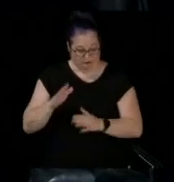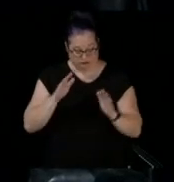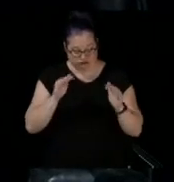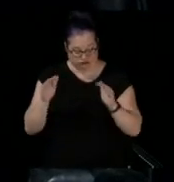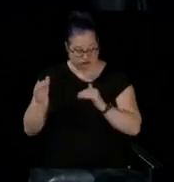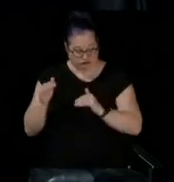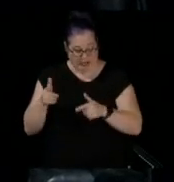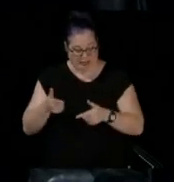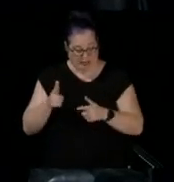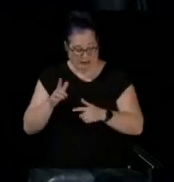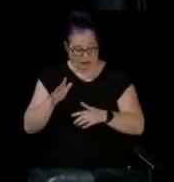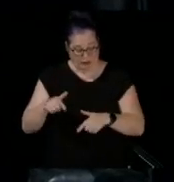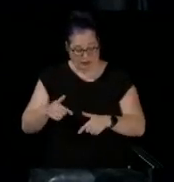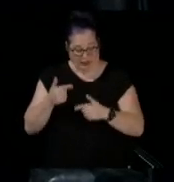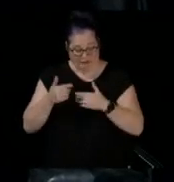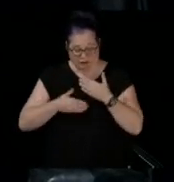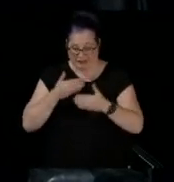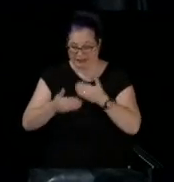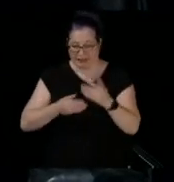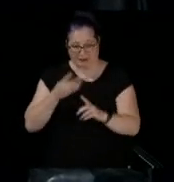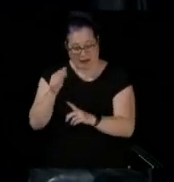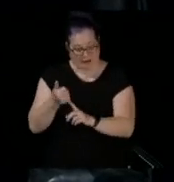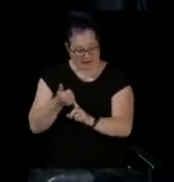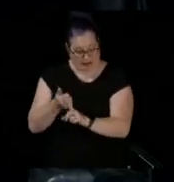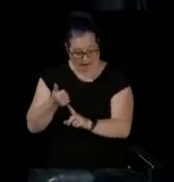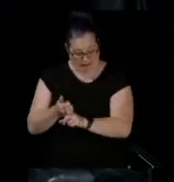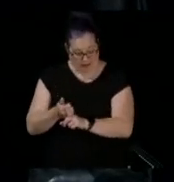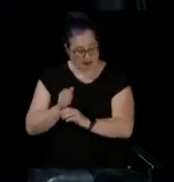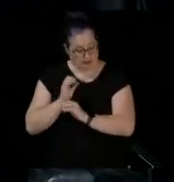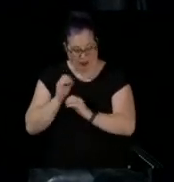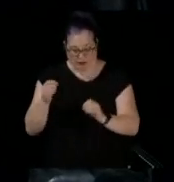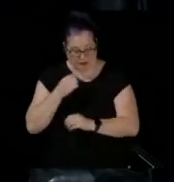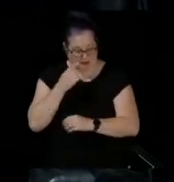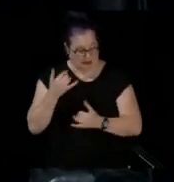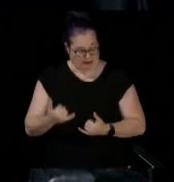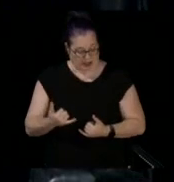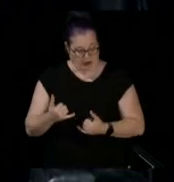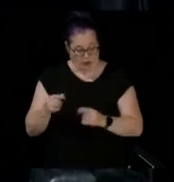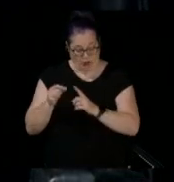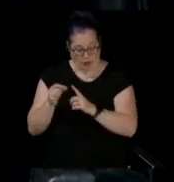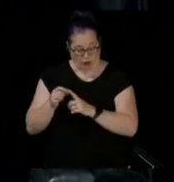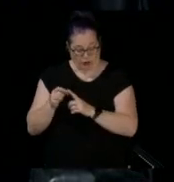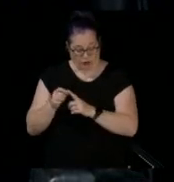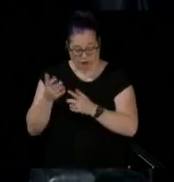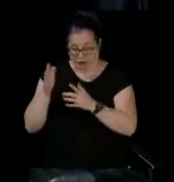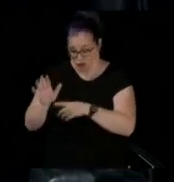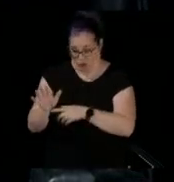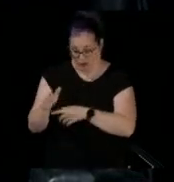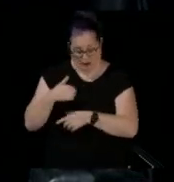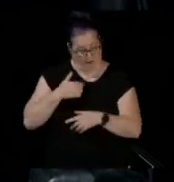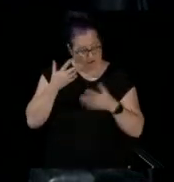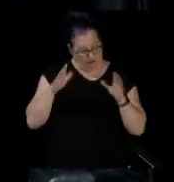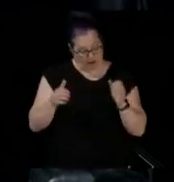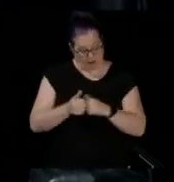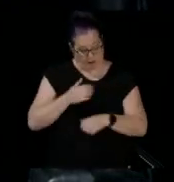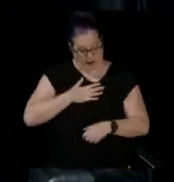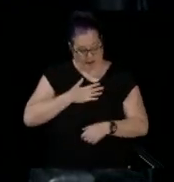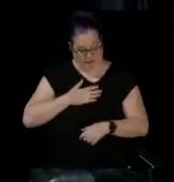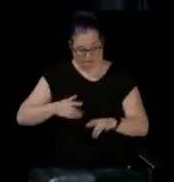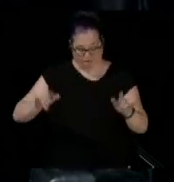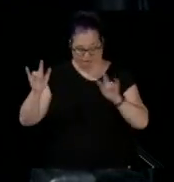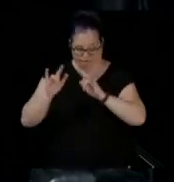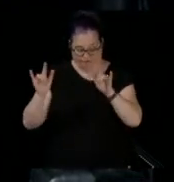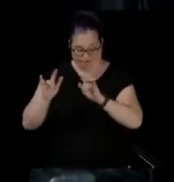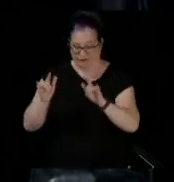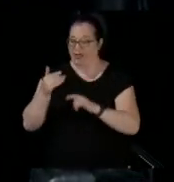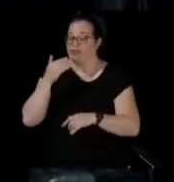its own design. Nothing to tell now, let the words be yours, I am done with mine. I love you all. Thank